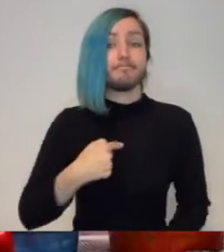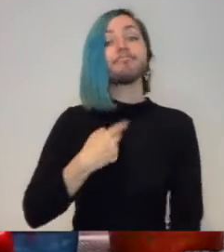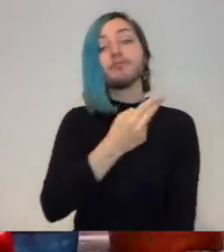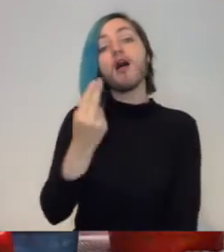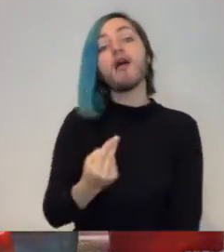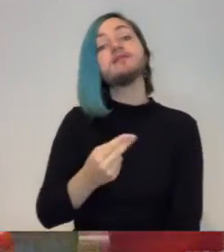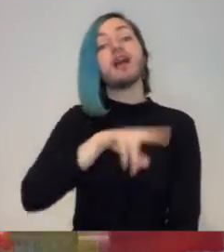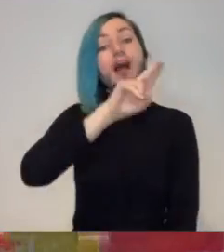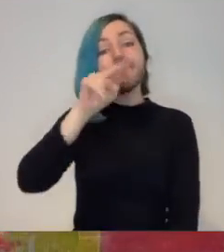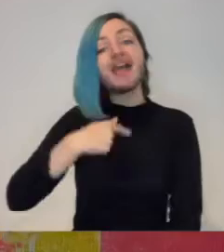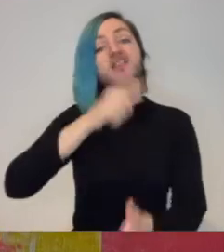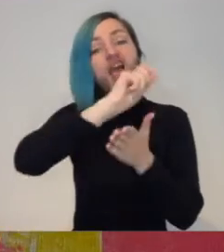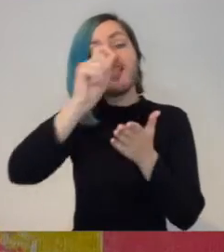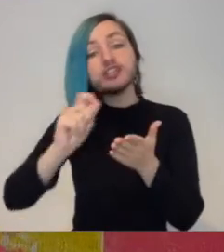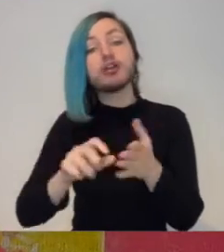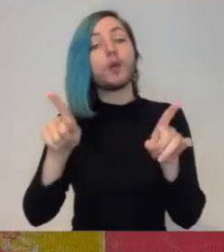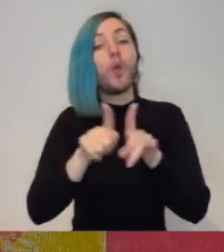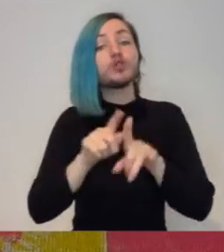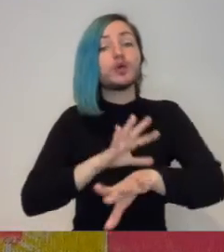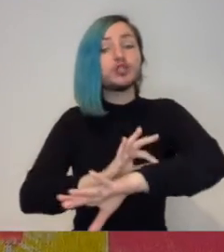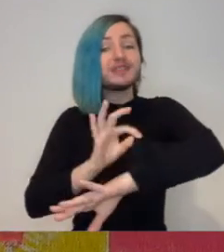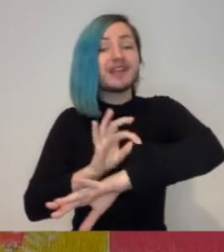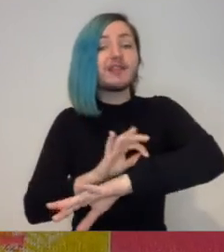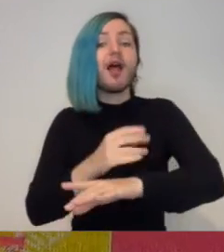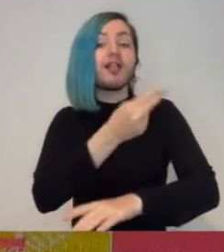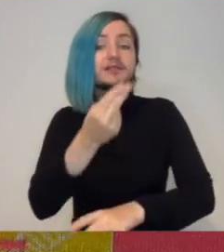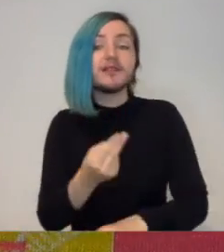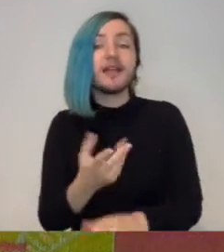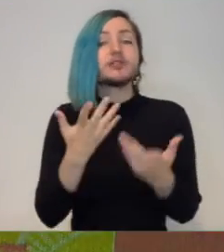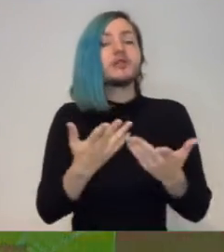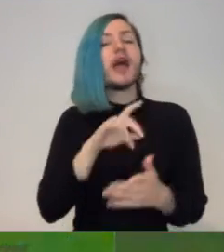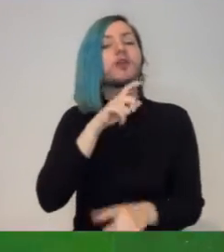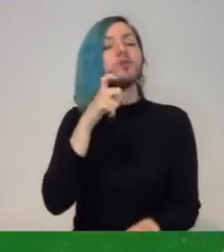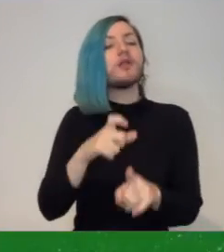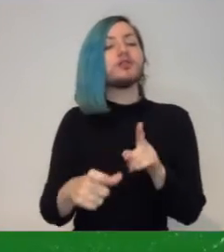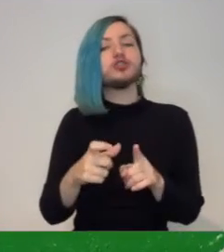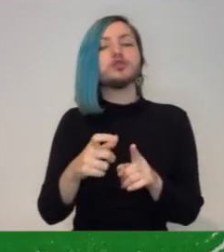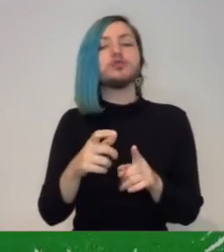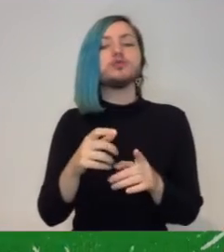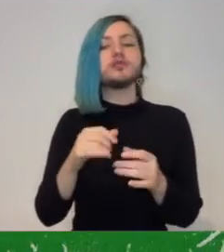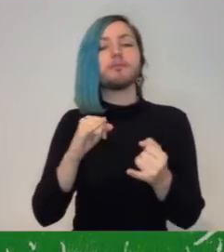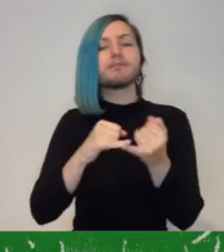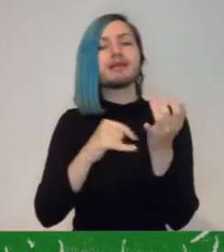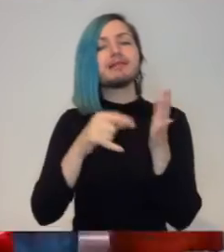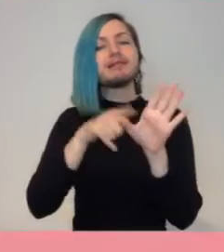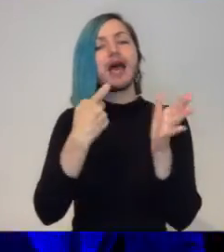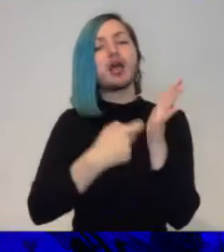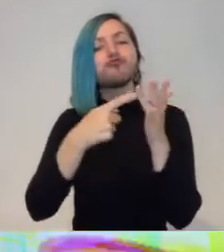so I paint and illustrate, and I also do textiles design, but today we're going to do some styrofoam printing and block